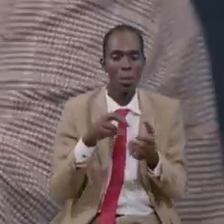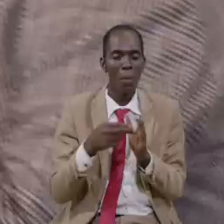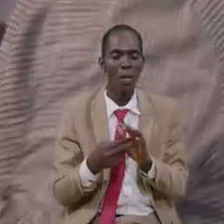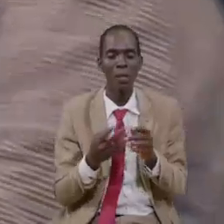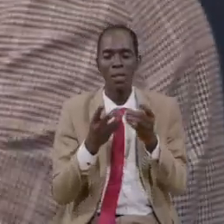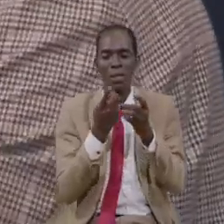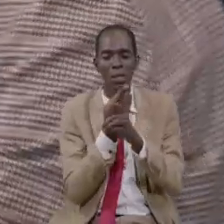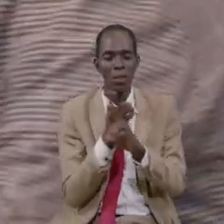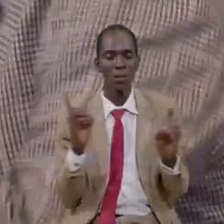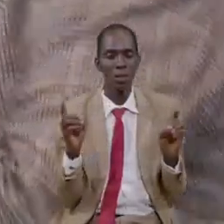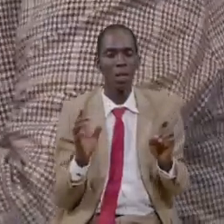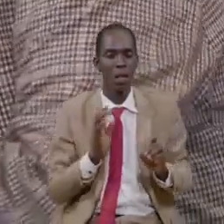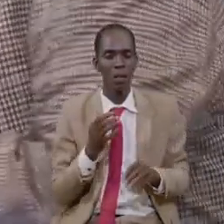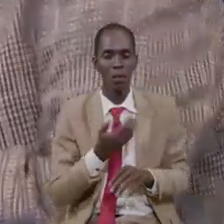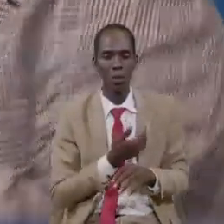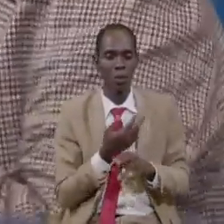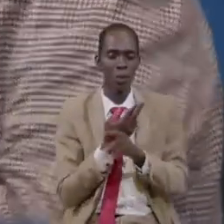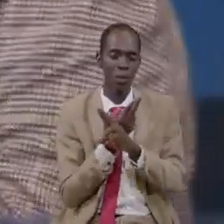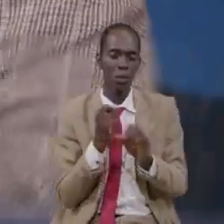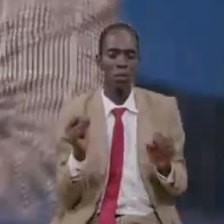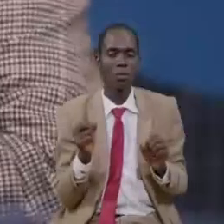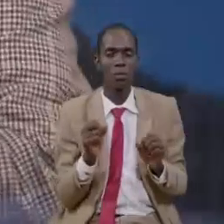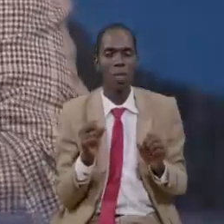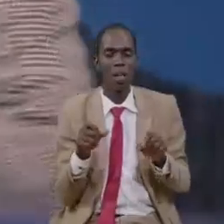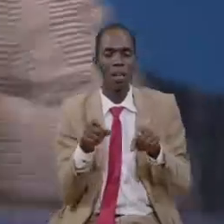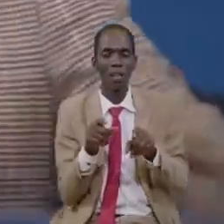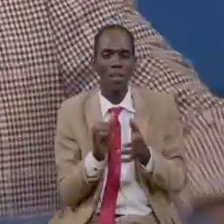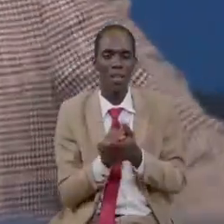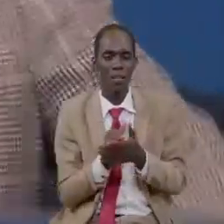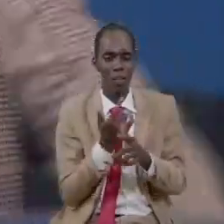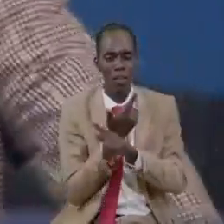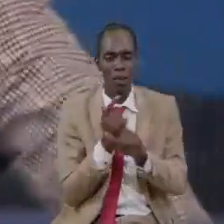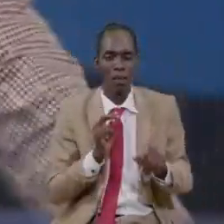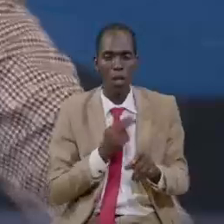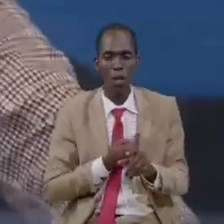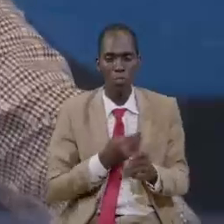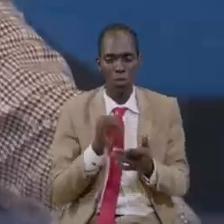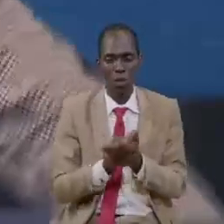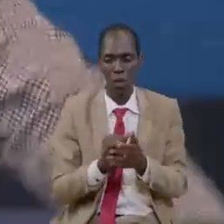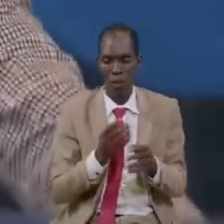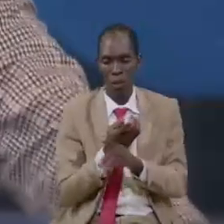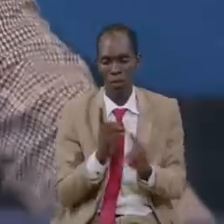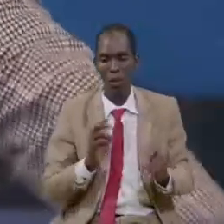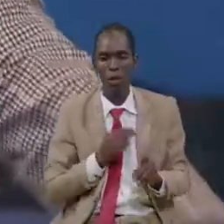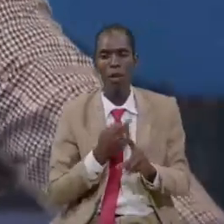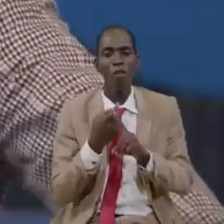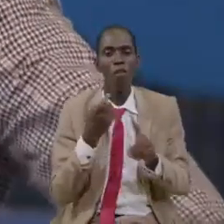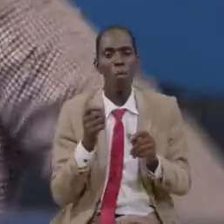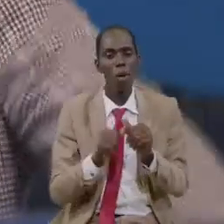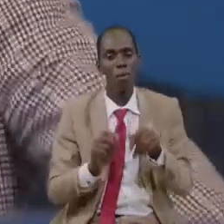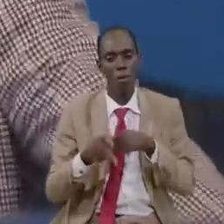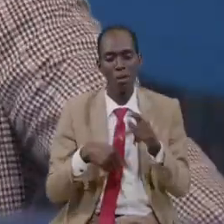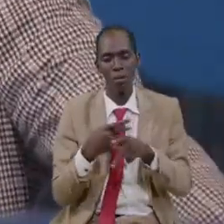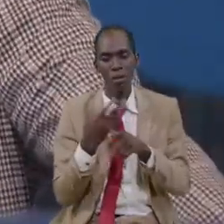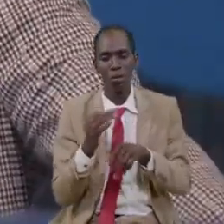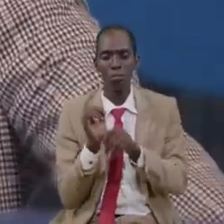redemption liberates us, delivers us from slavery. If there's any bad